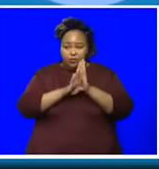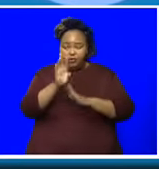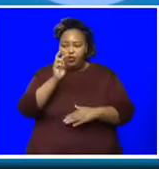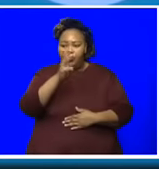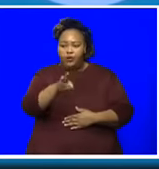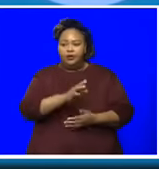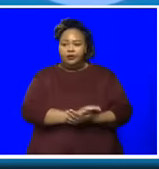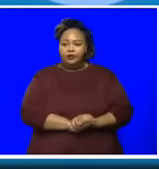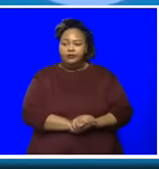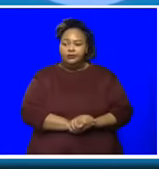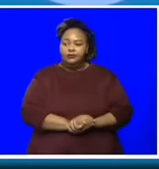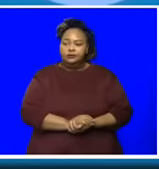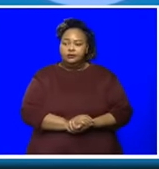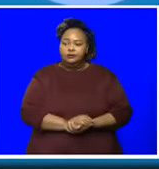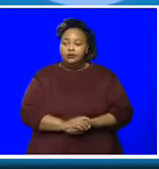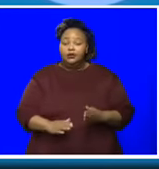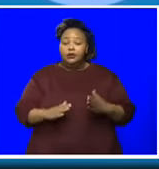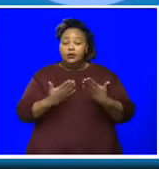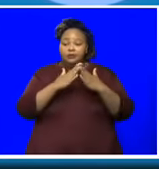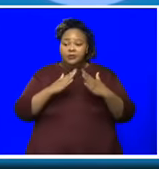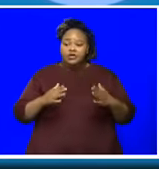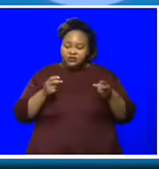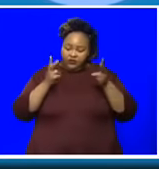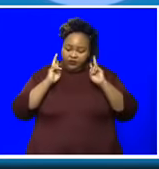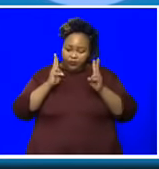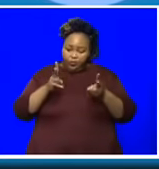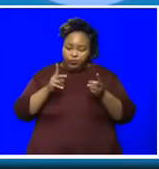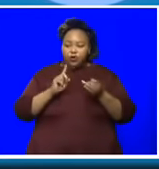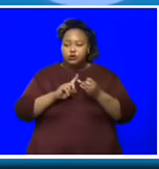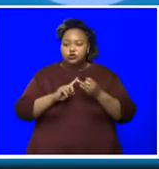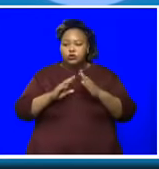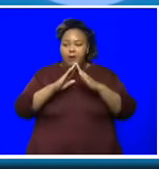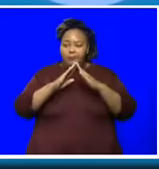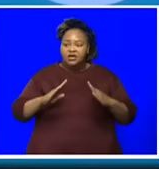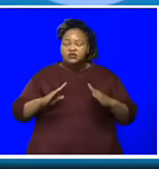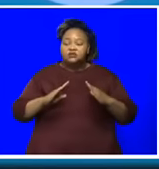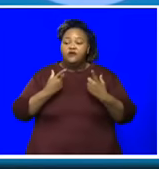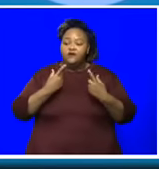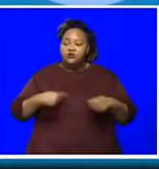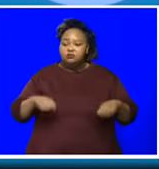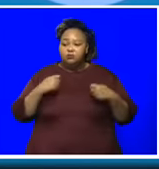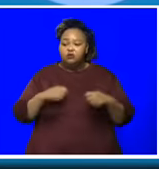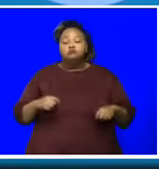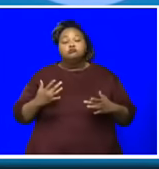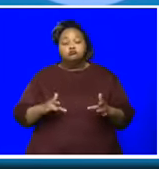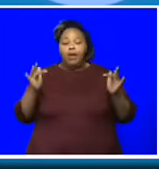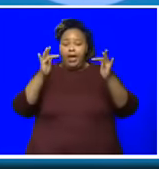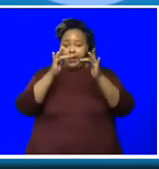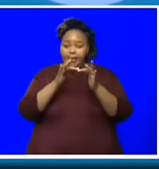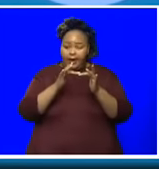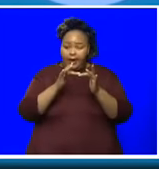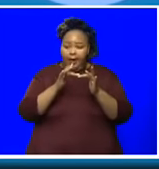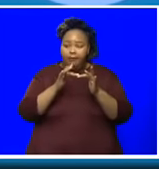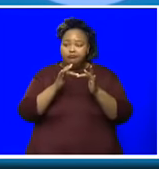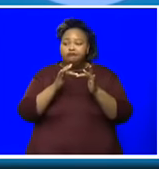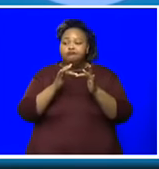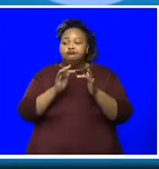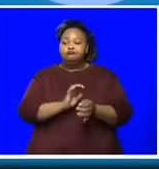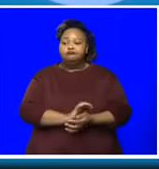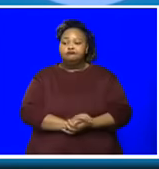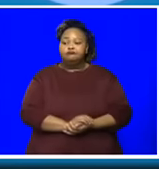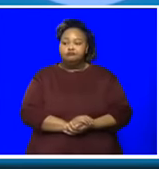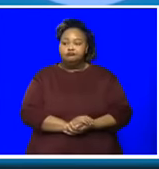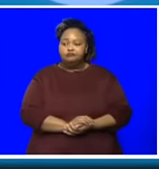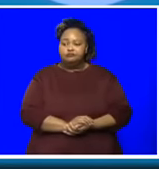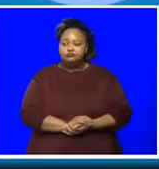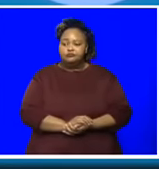Tourism and sports are very closely linked. It's a very potent mix and it's a winning combination